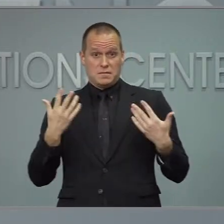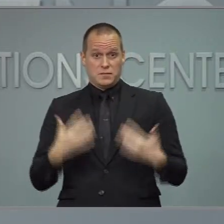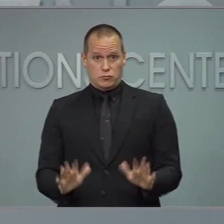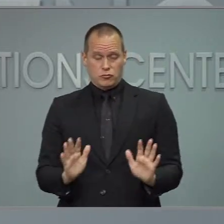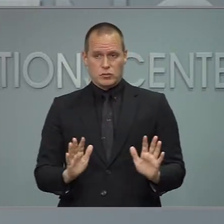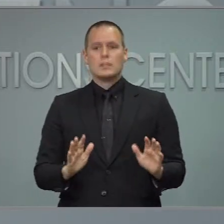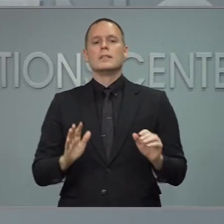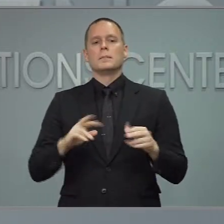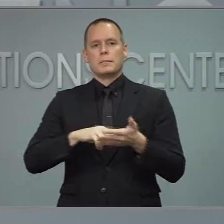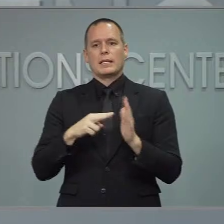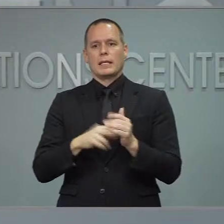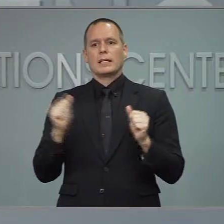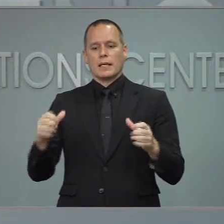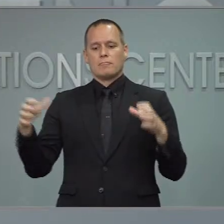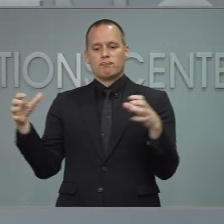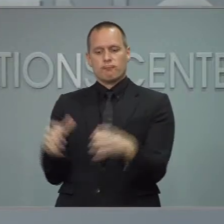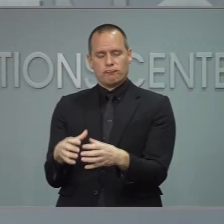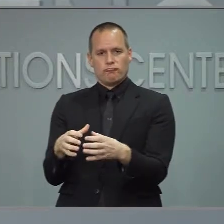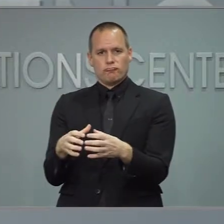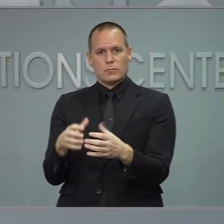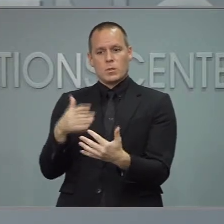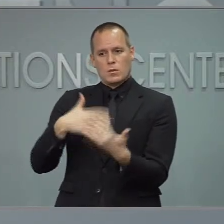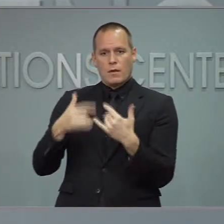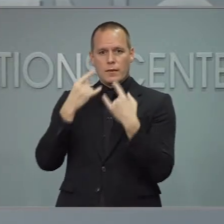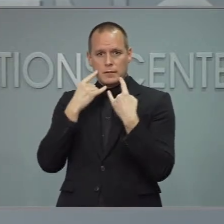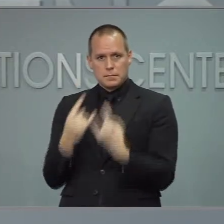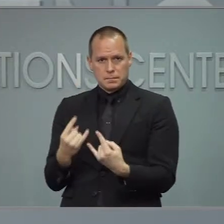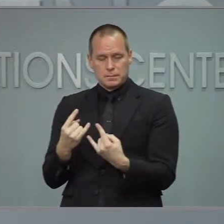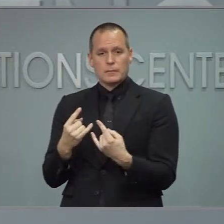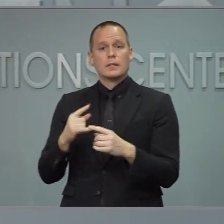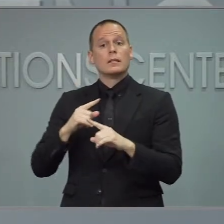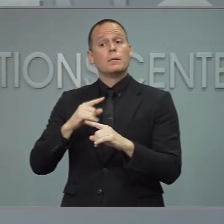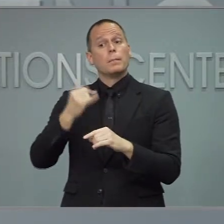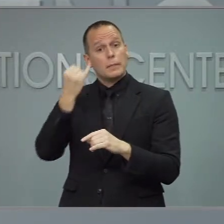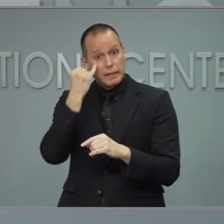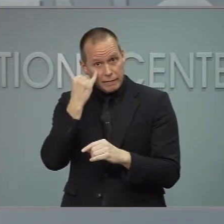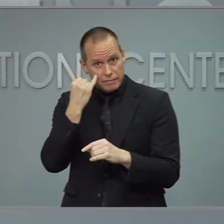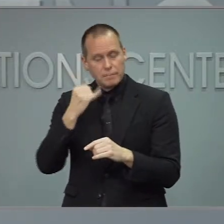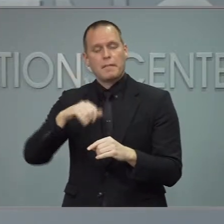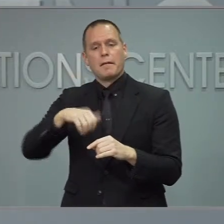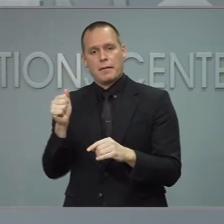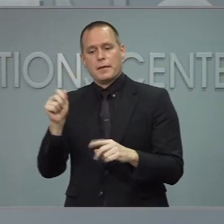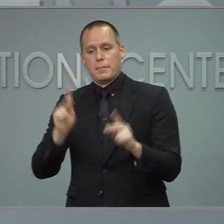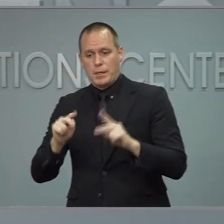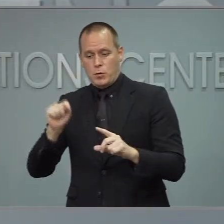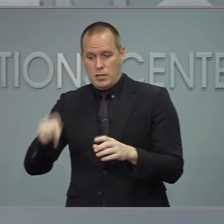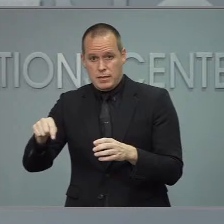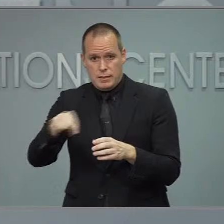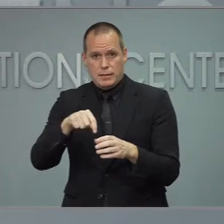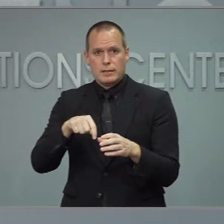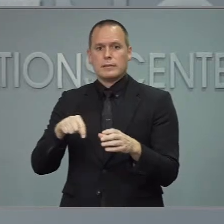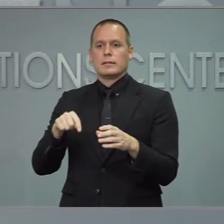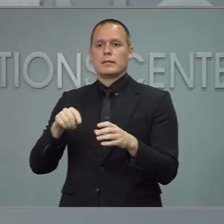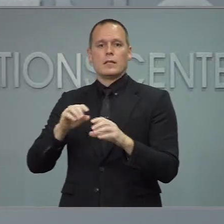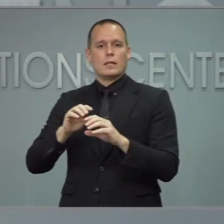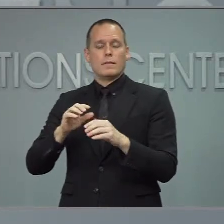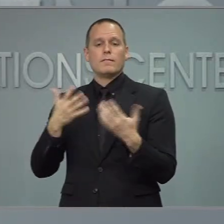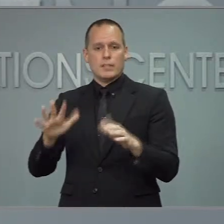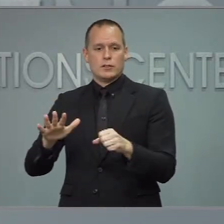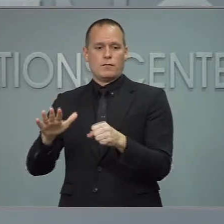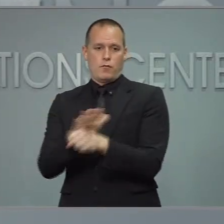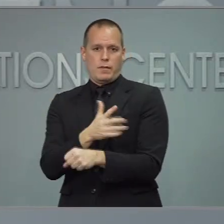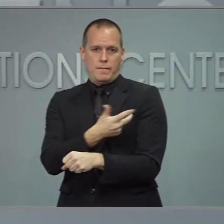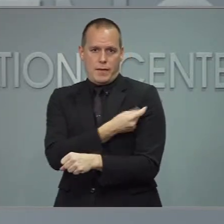safely return to certain activities. People who are fully vaccinated can get together with other